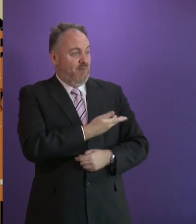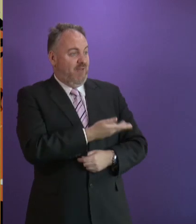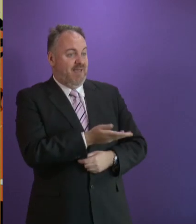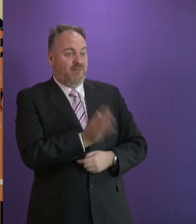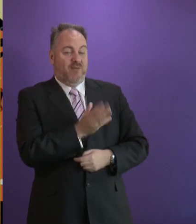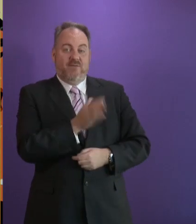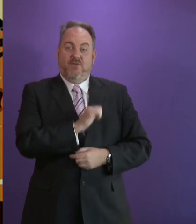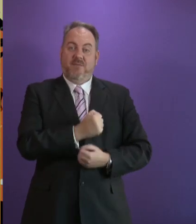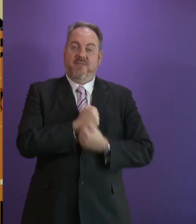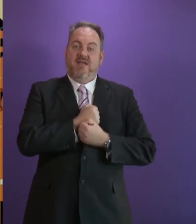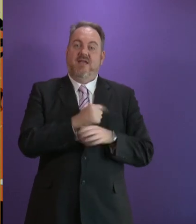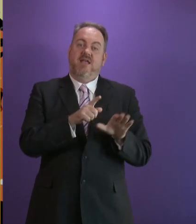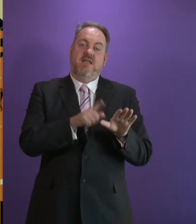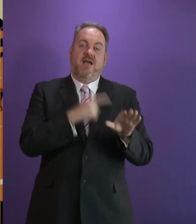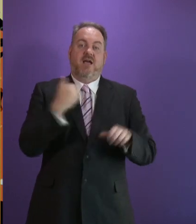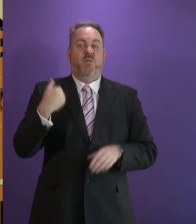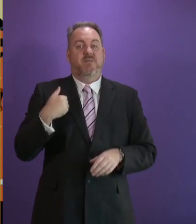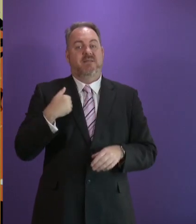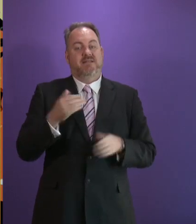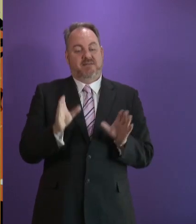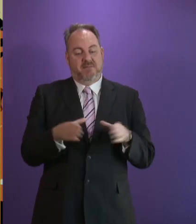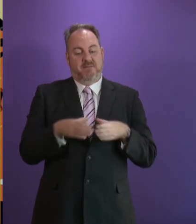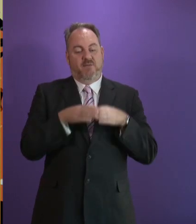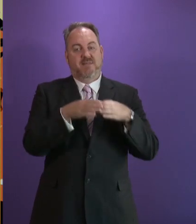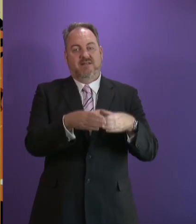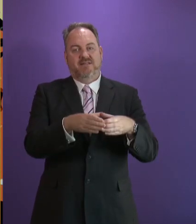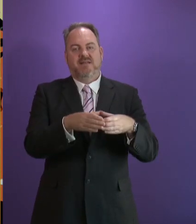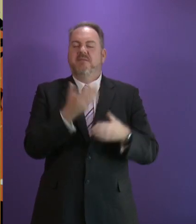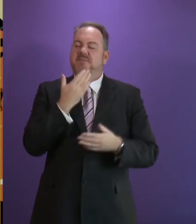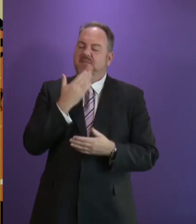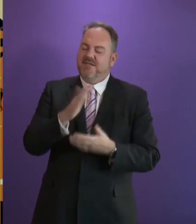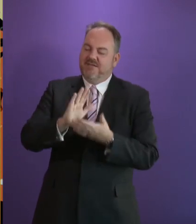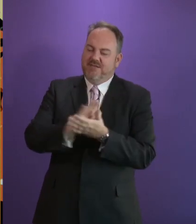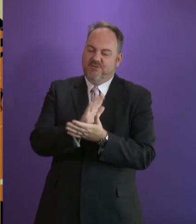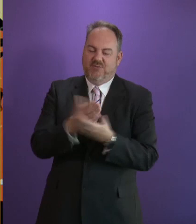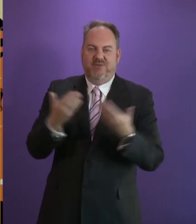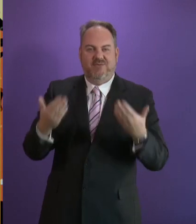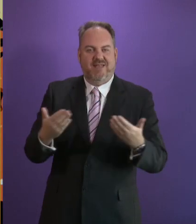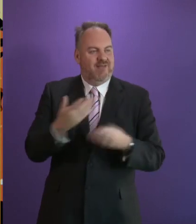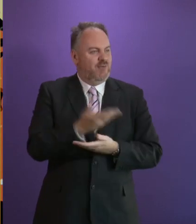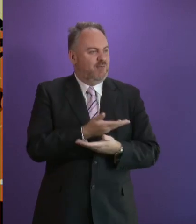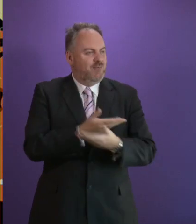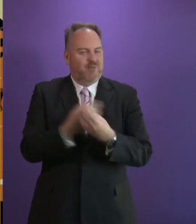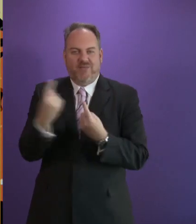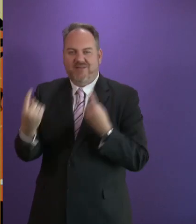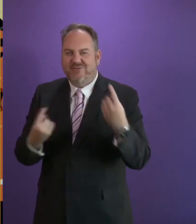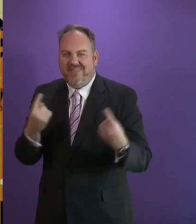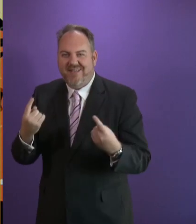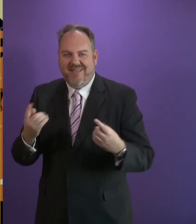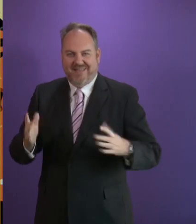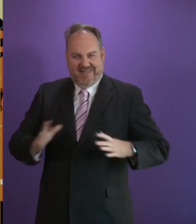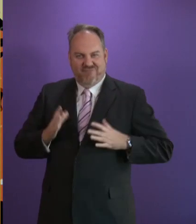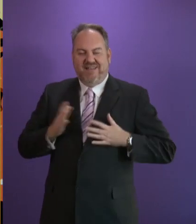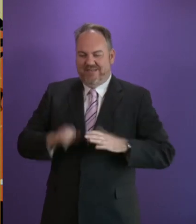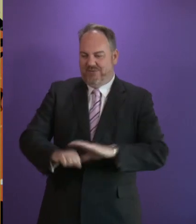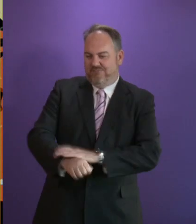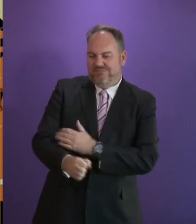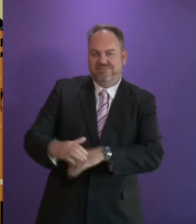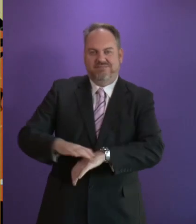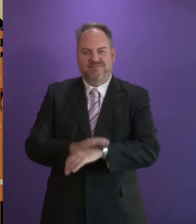Young Women's Movement, enjoy today, create those connections, get ready to mobilize, and let's make